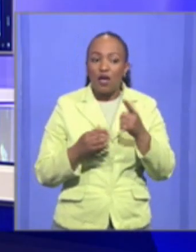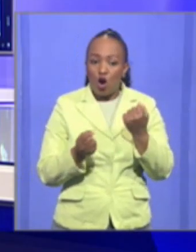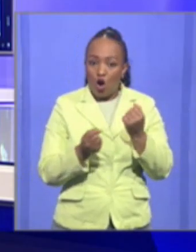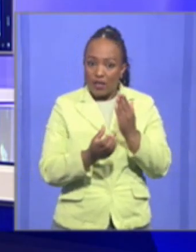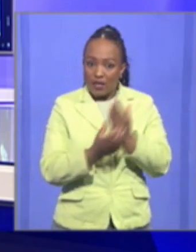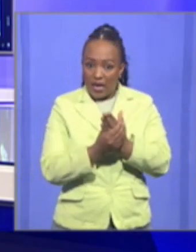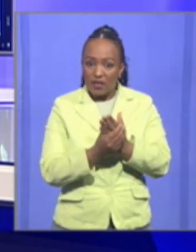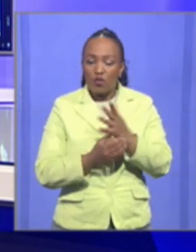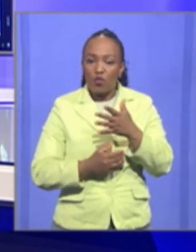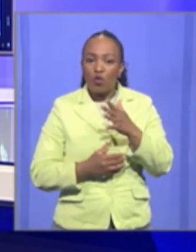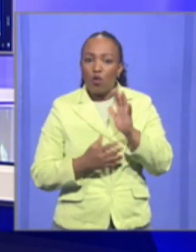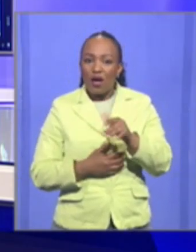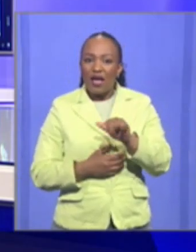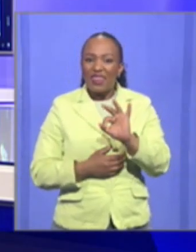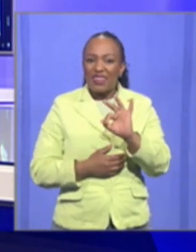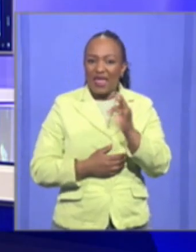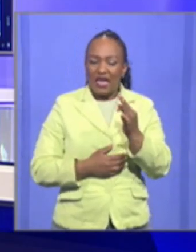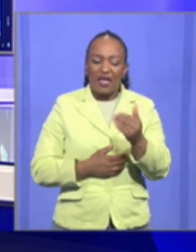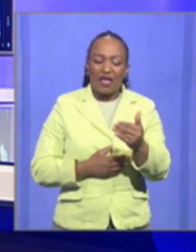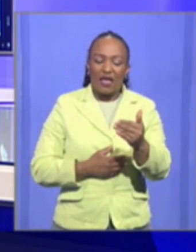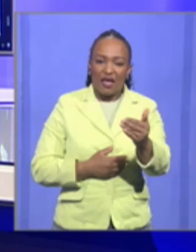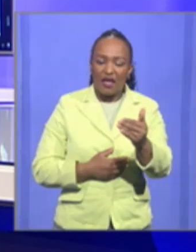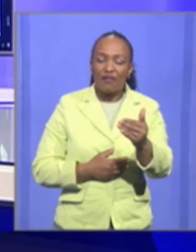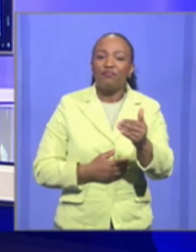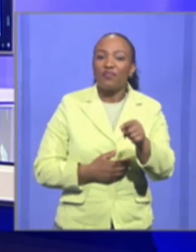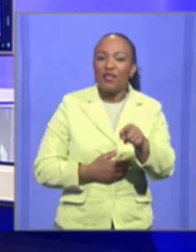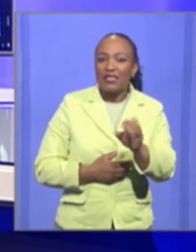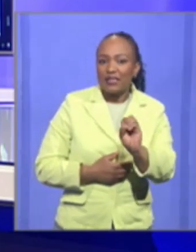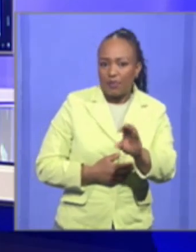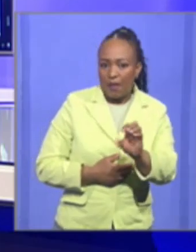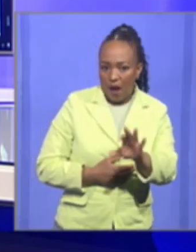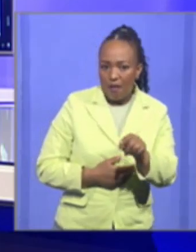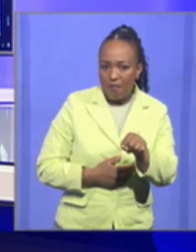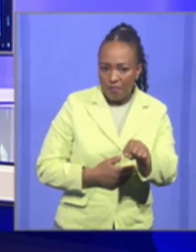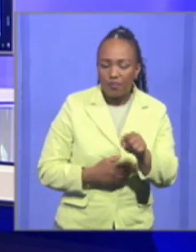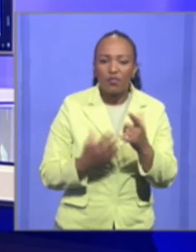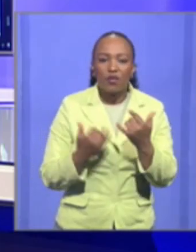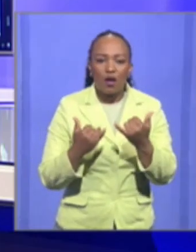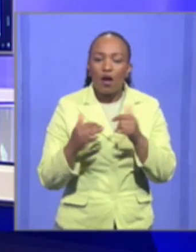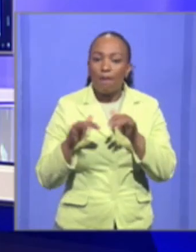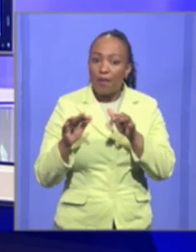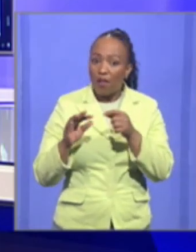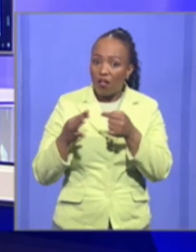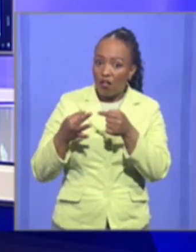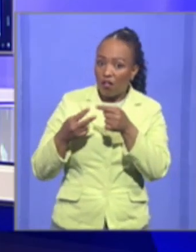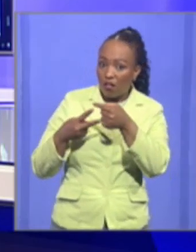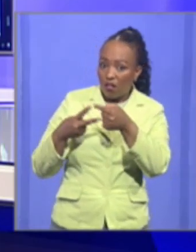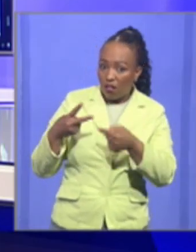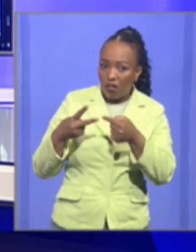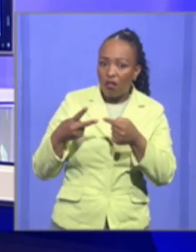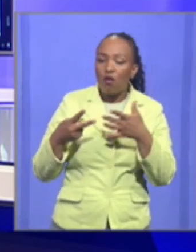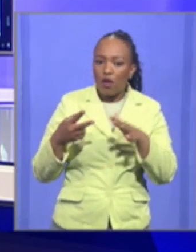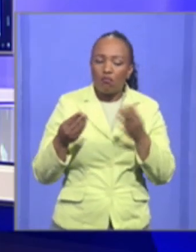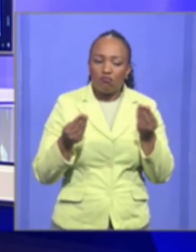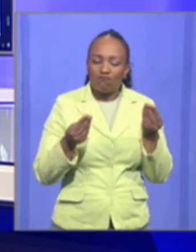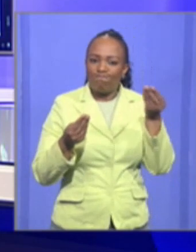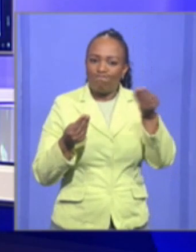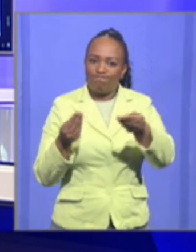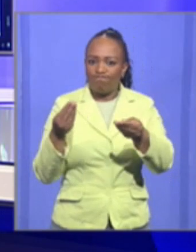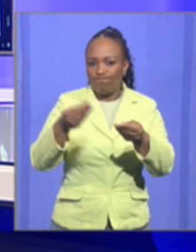ka la 3 Lwedi go dumelela baemedi ba semolao ba balatofatšwa go romela dingangišano tša bona